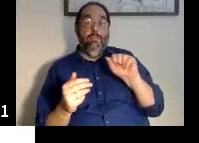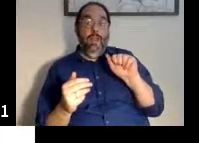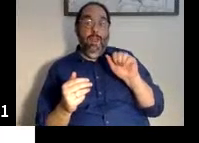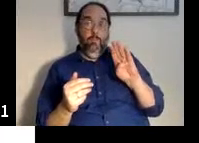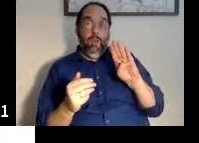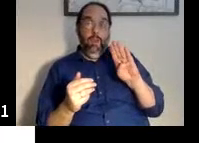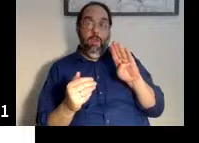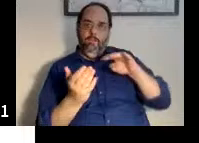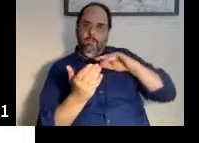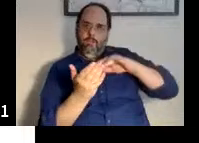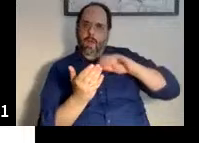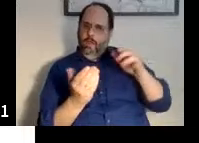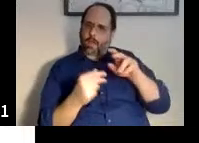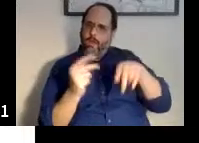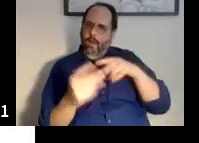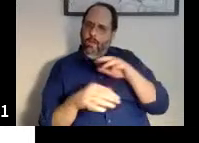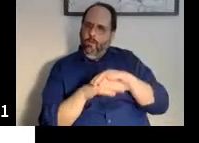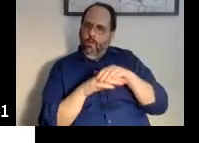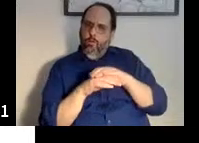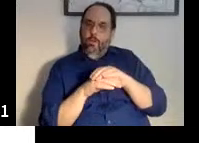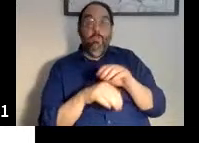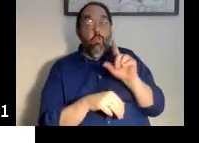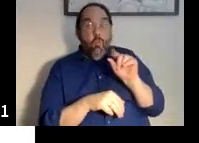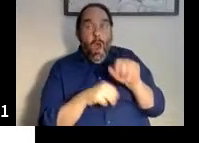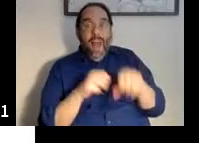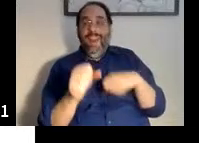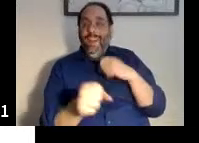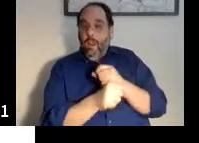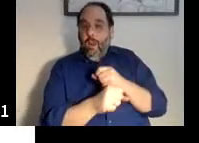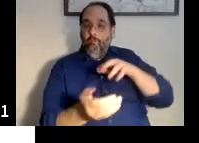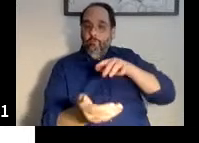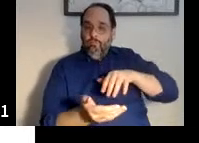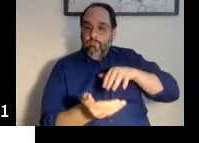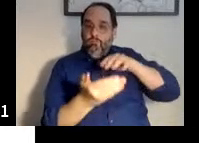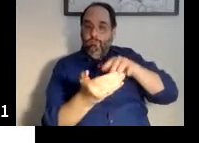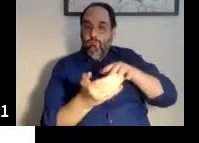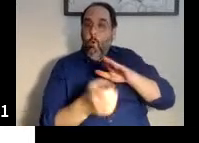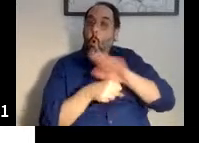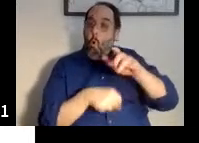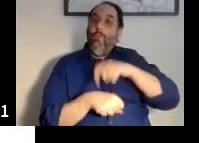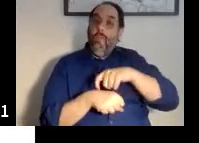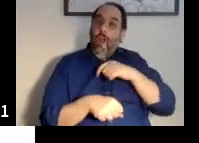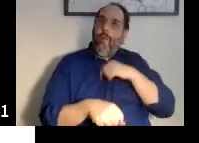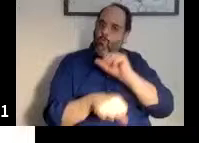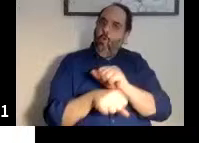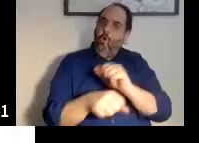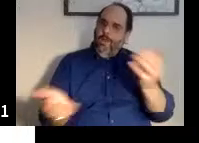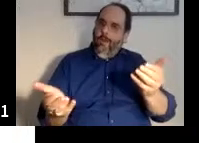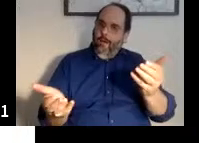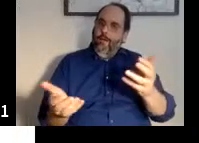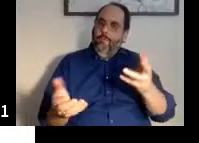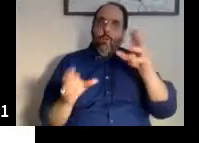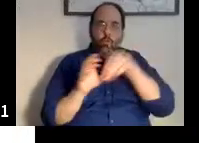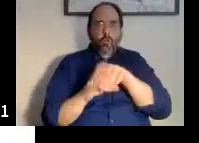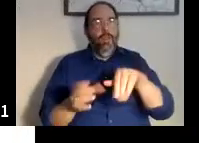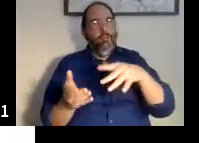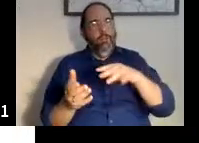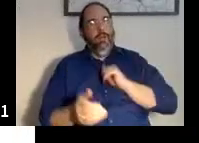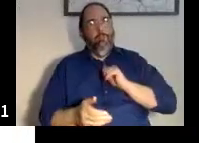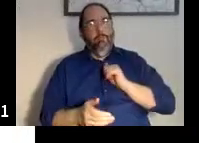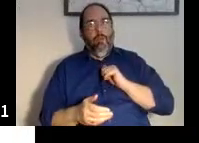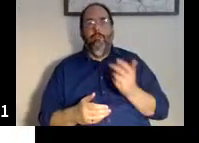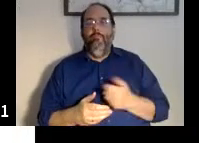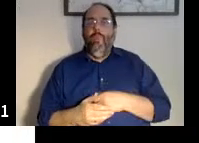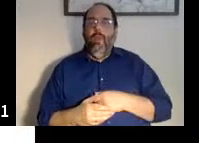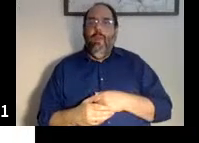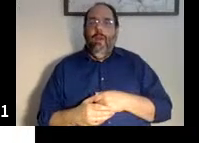playground surfaces for about 20 years. As long as I've been at the Access Board, I've been part of a playground surface study, or